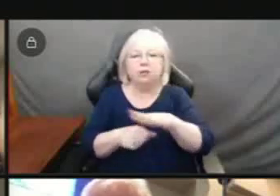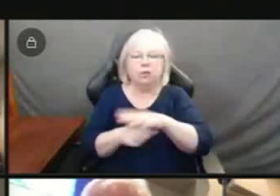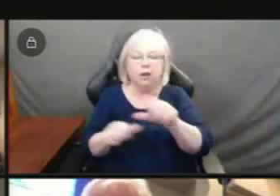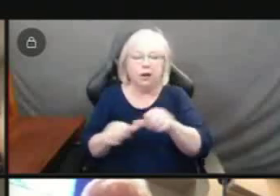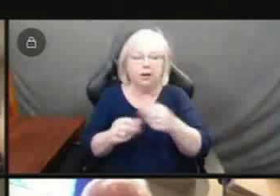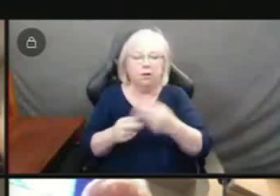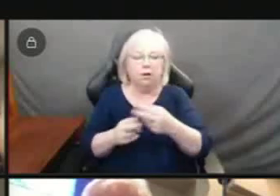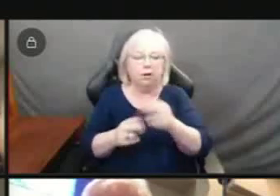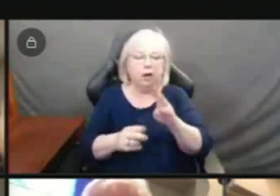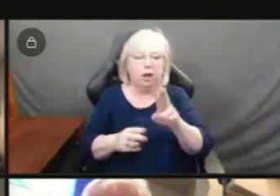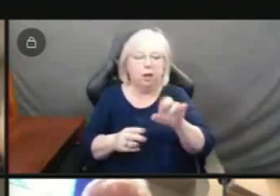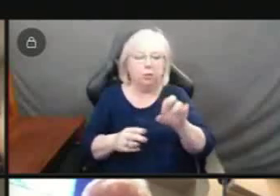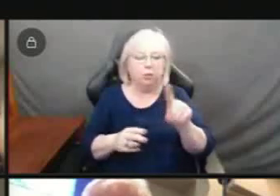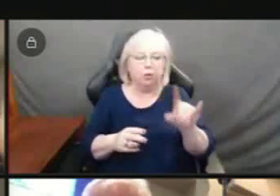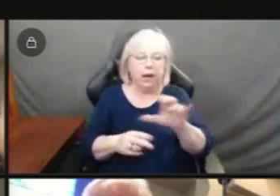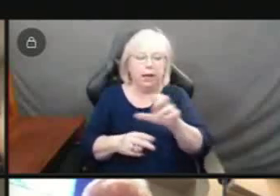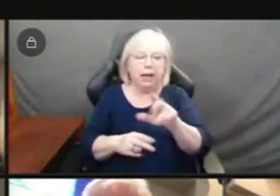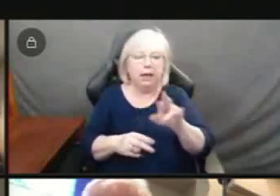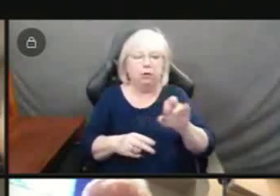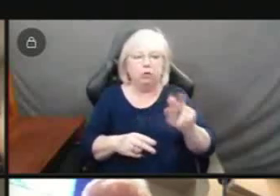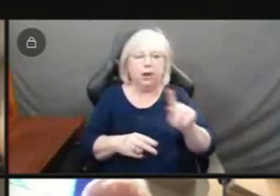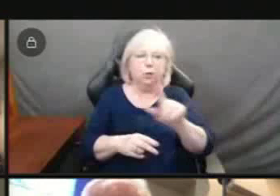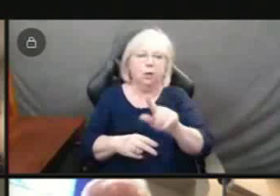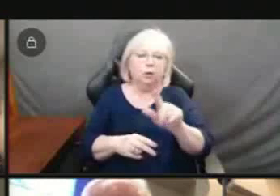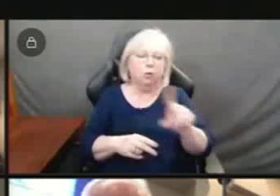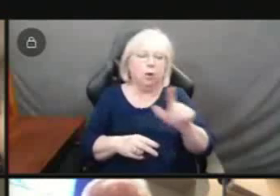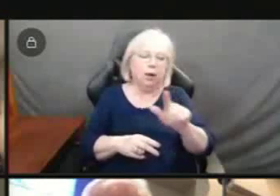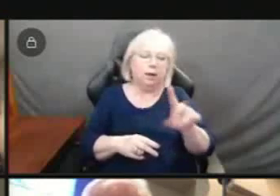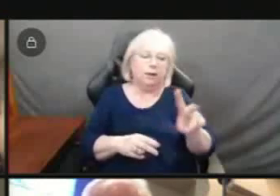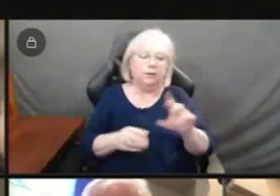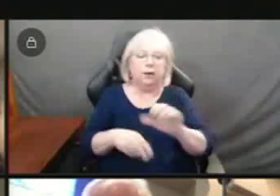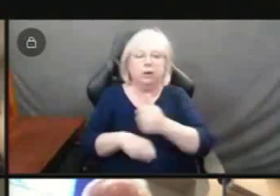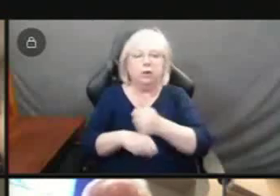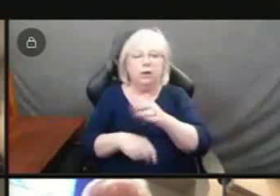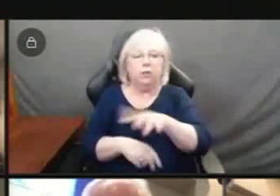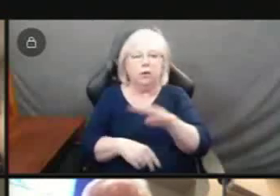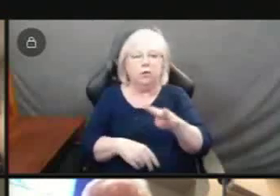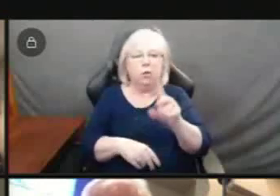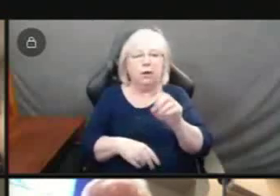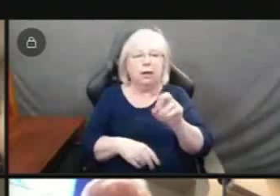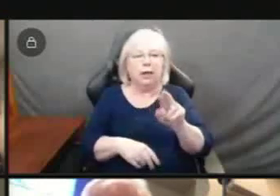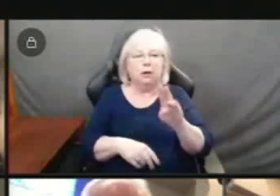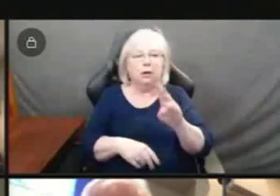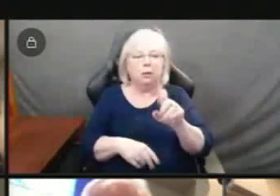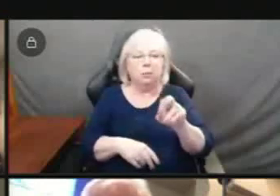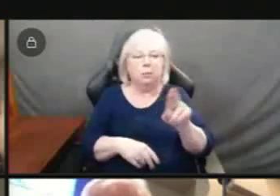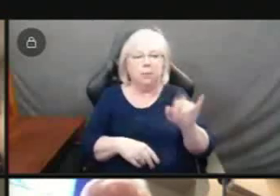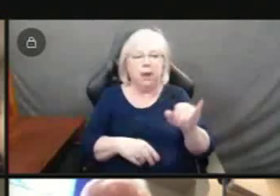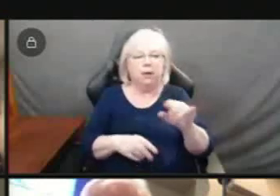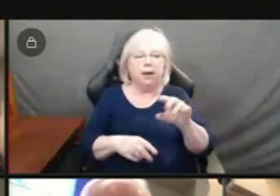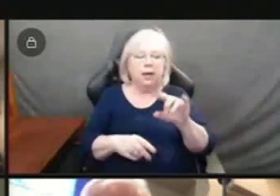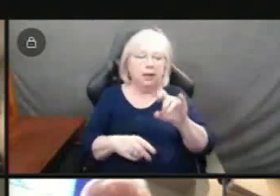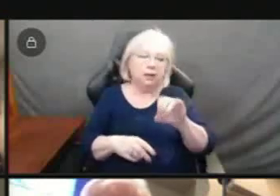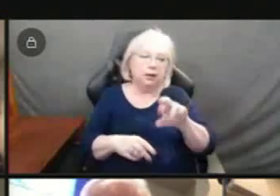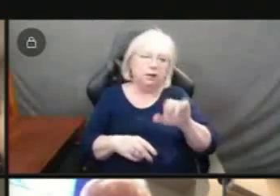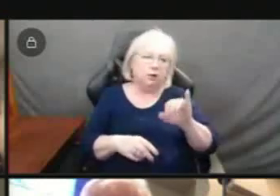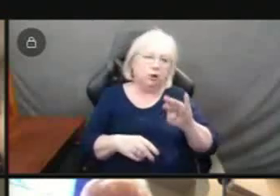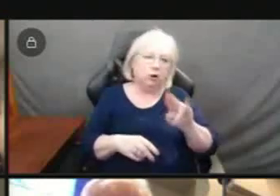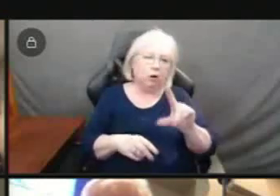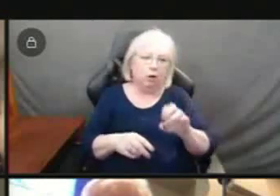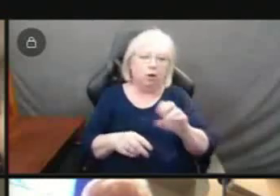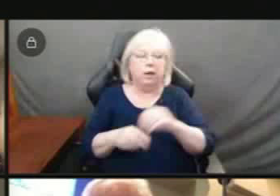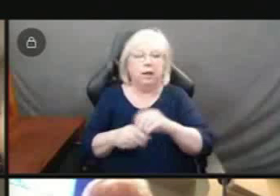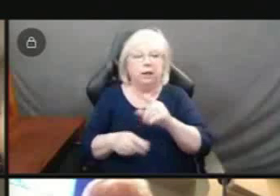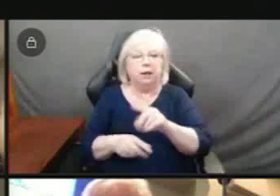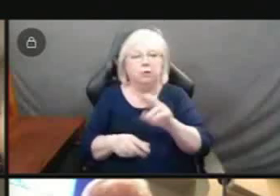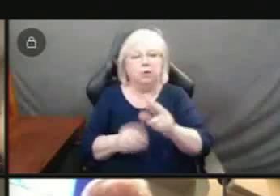Creek Lot 127, revised PRD, located at 44 Deerberry Forest Circle in the City of Little Rock, Arkansas, amending the